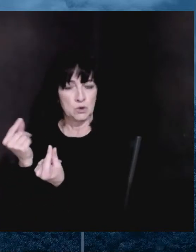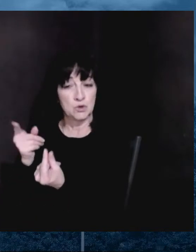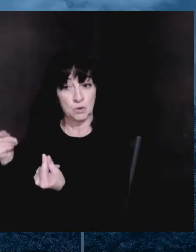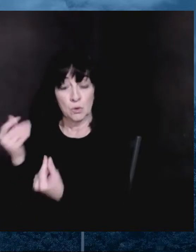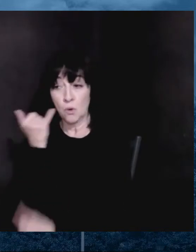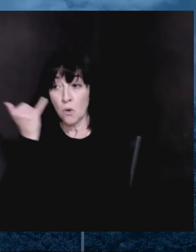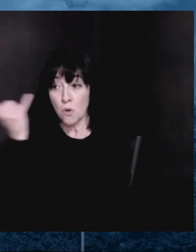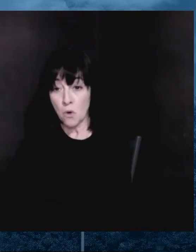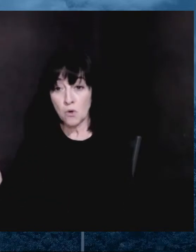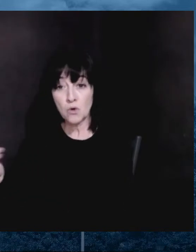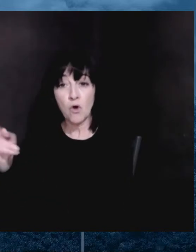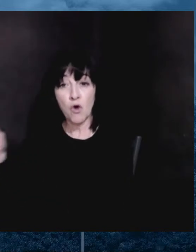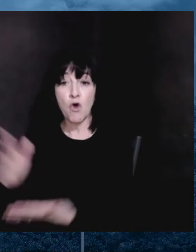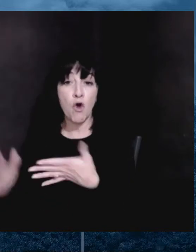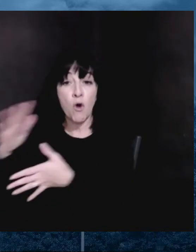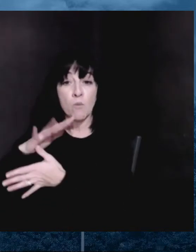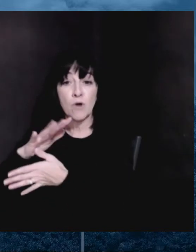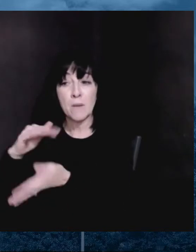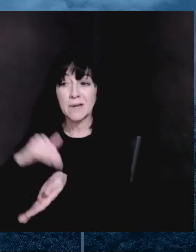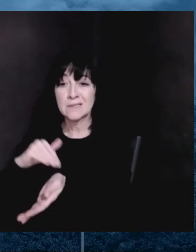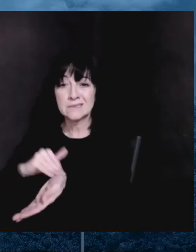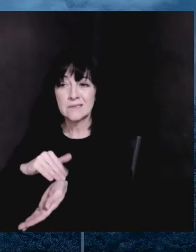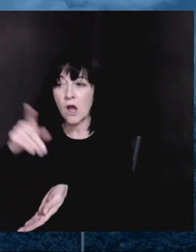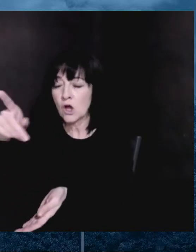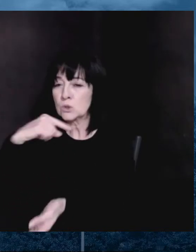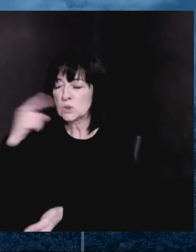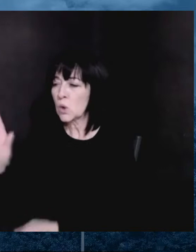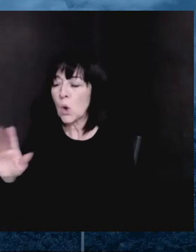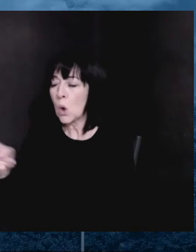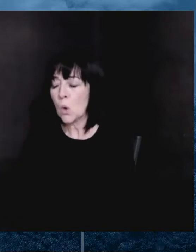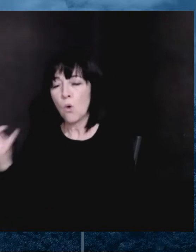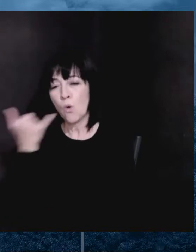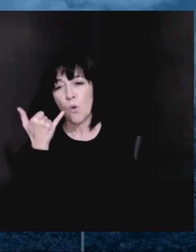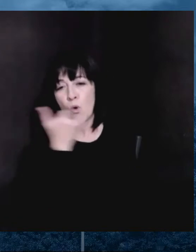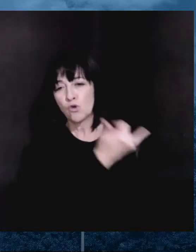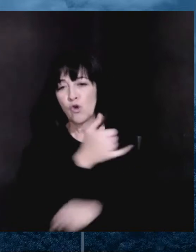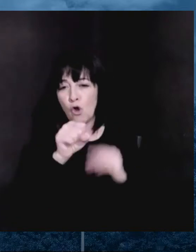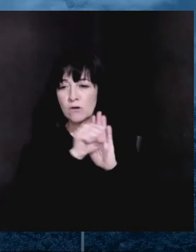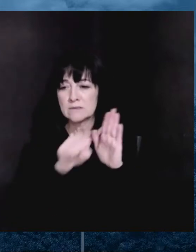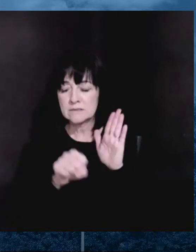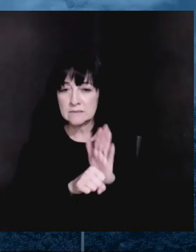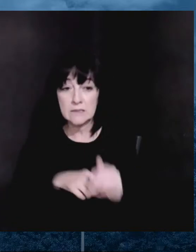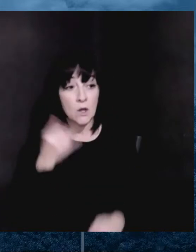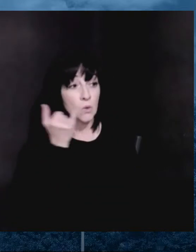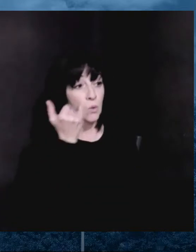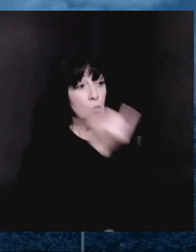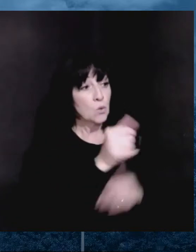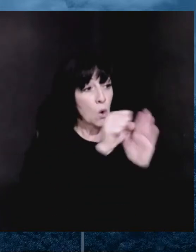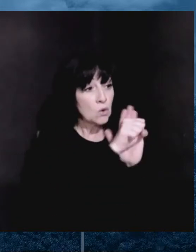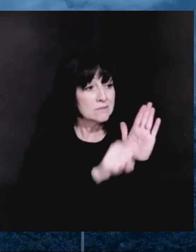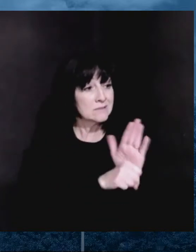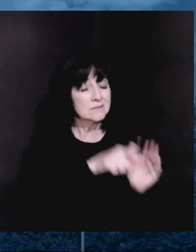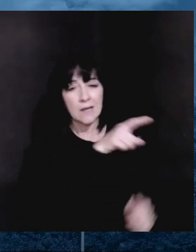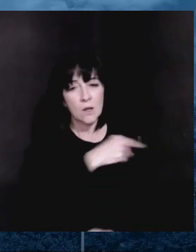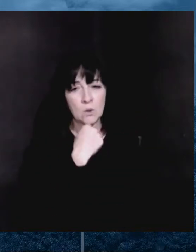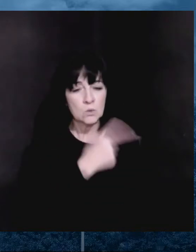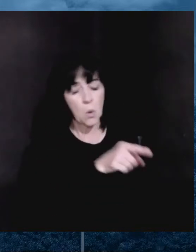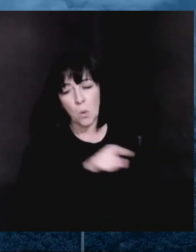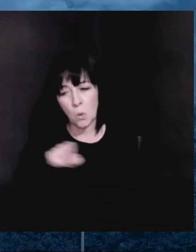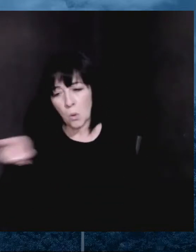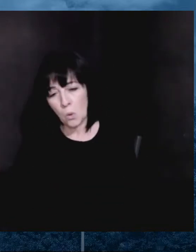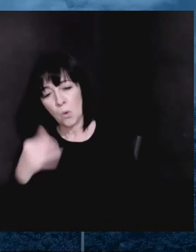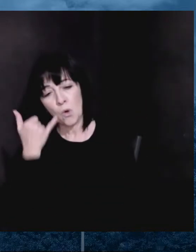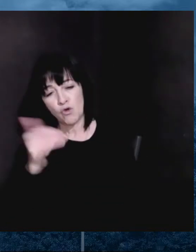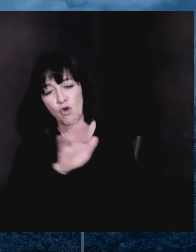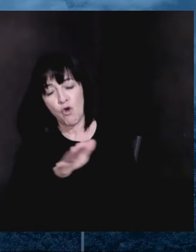call the vaccine hotline. How do you plan to make this more clear for people in the coming weeks? Yeah, so we do plan